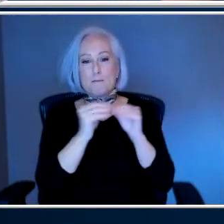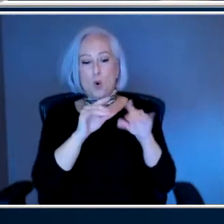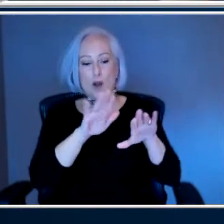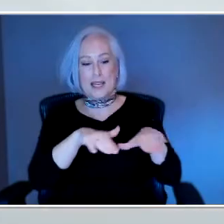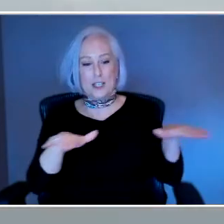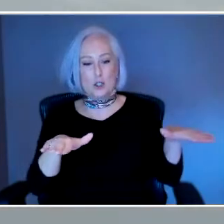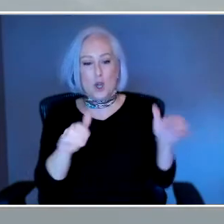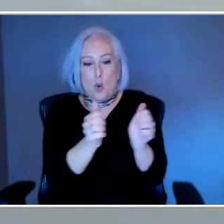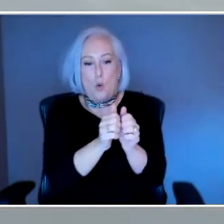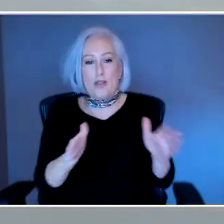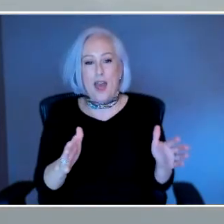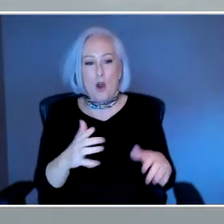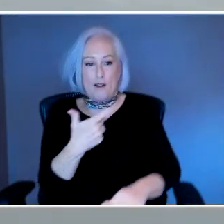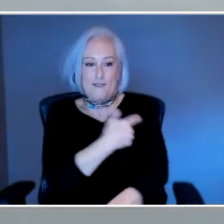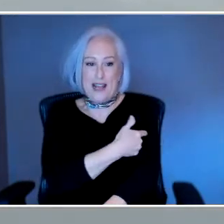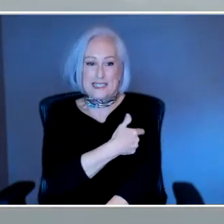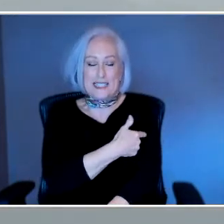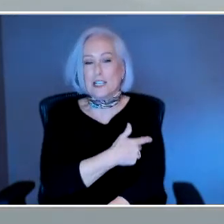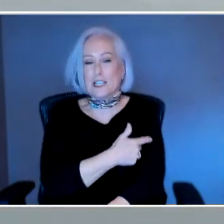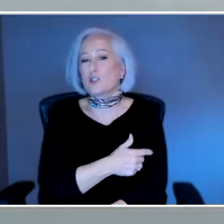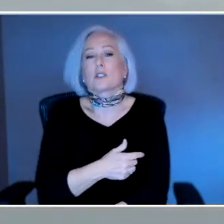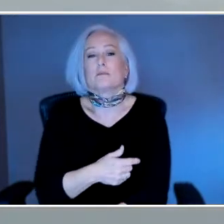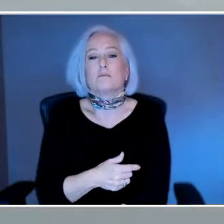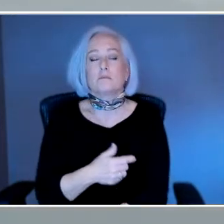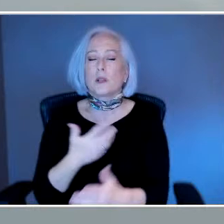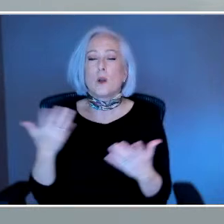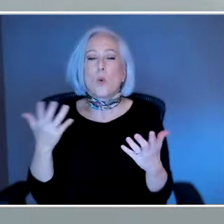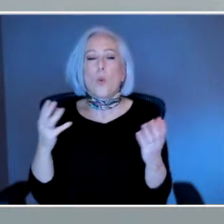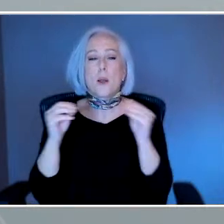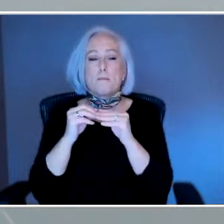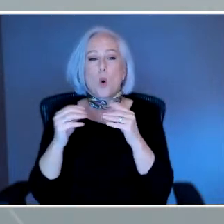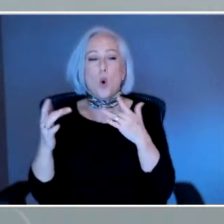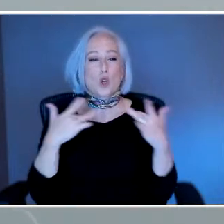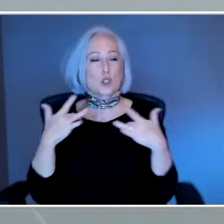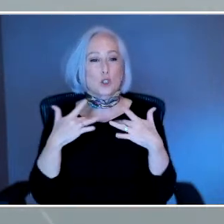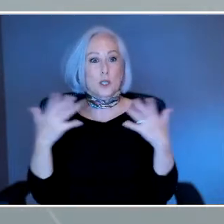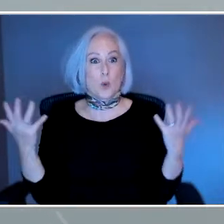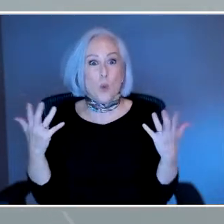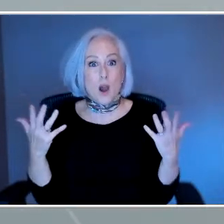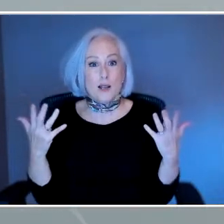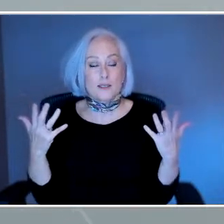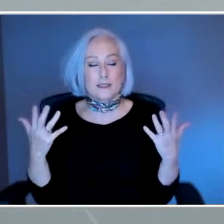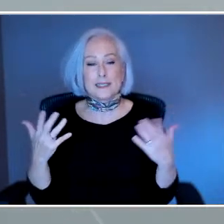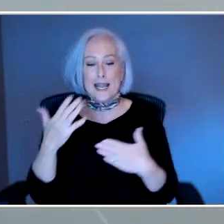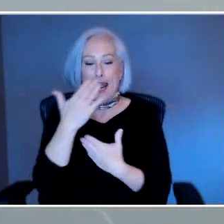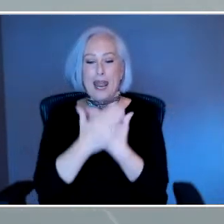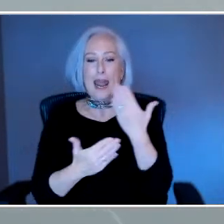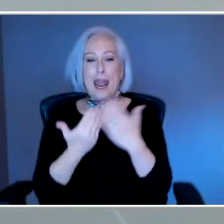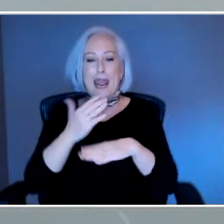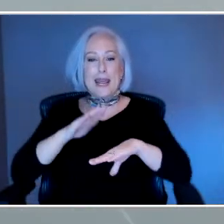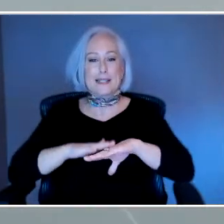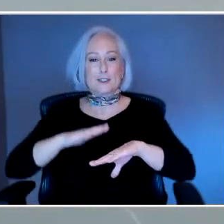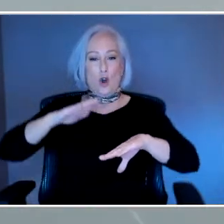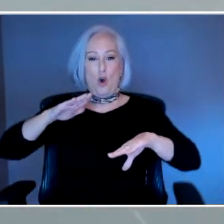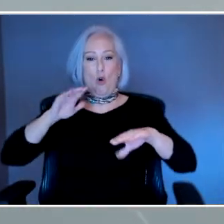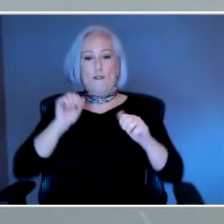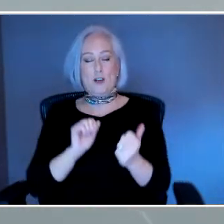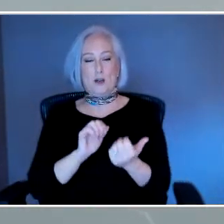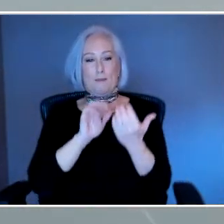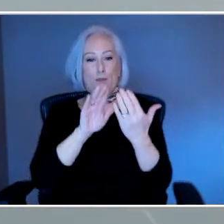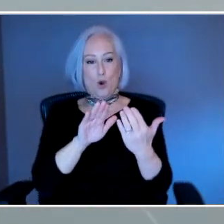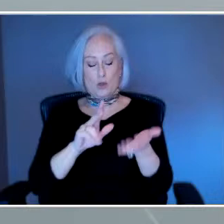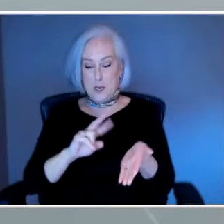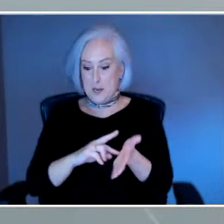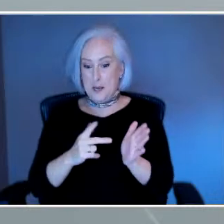concerning is kind of this hands-off approach from the Florida State Surgeon General. And it sounds like instead of enforcing the normal